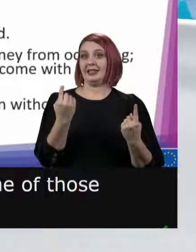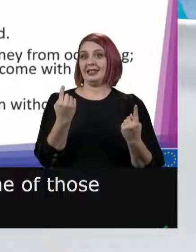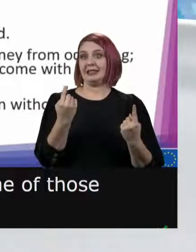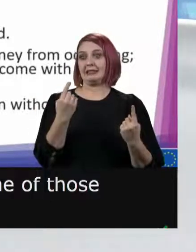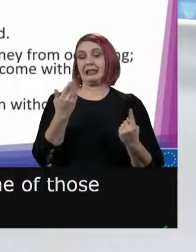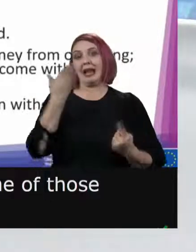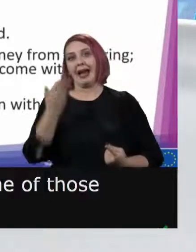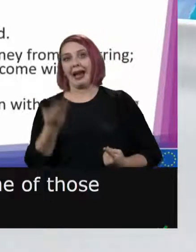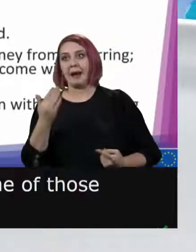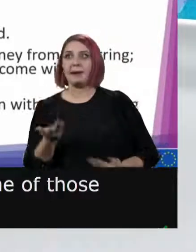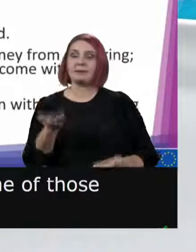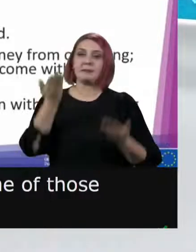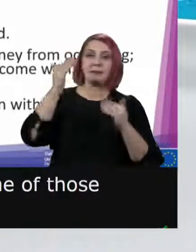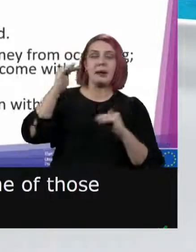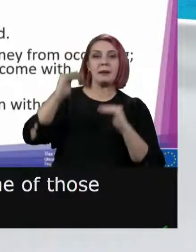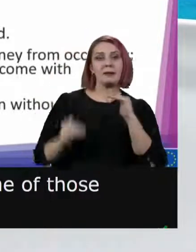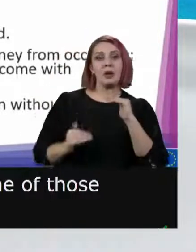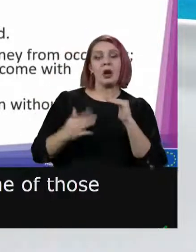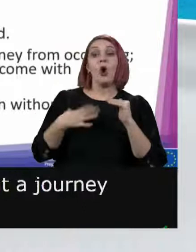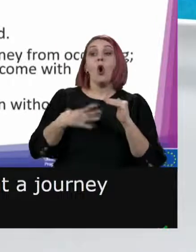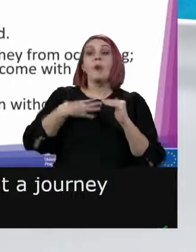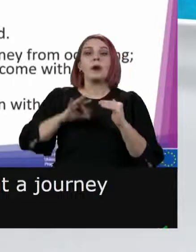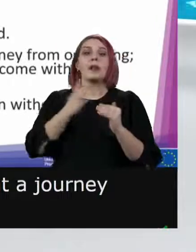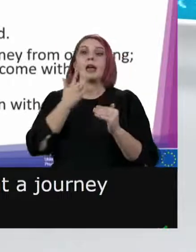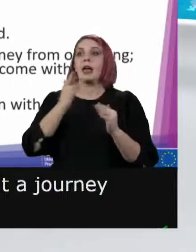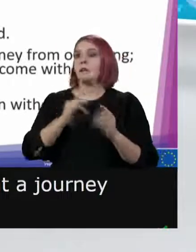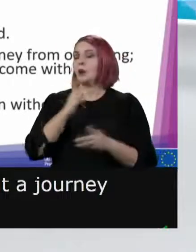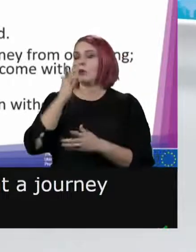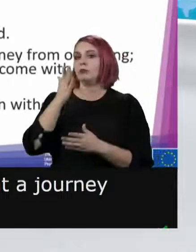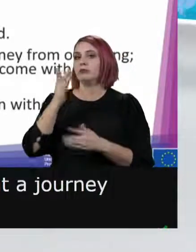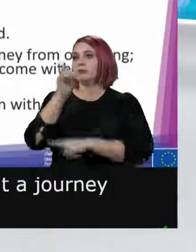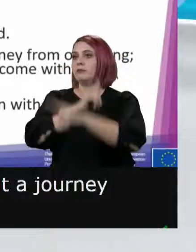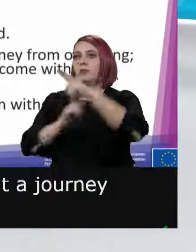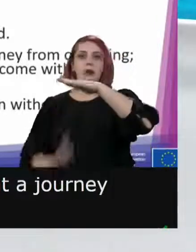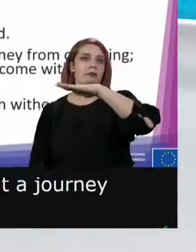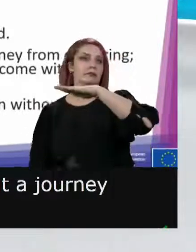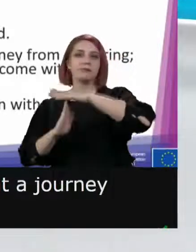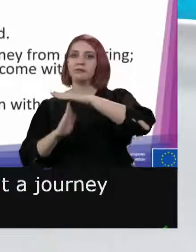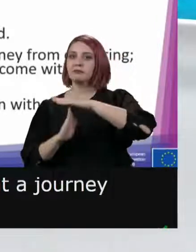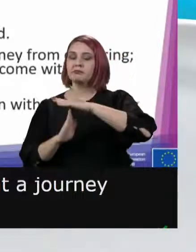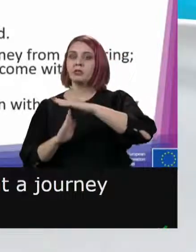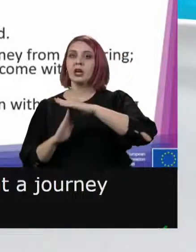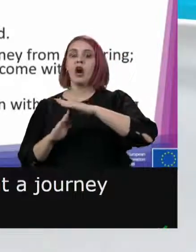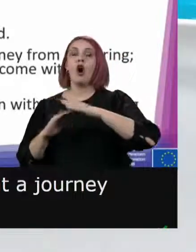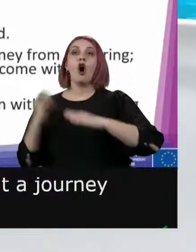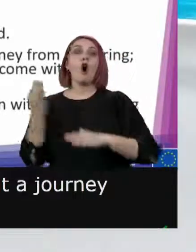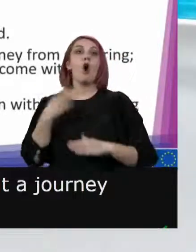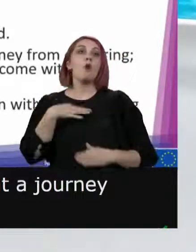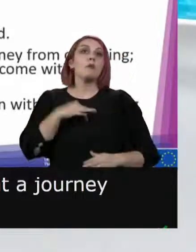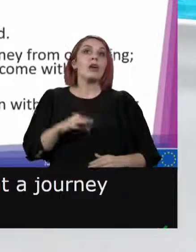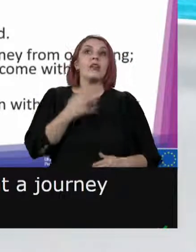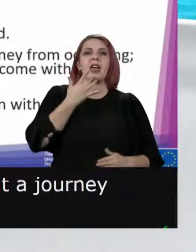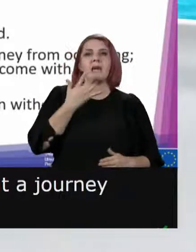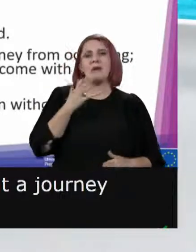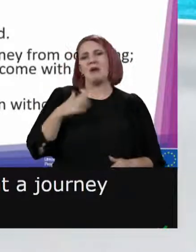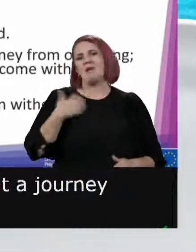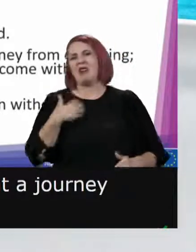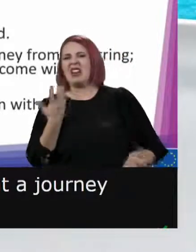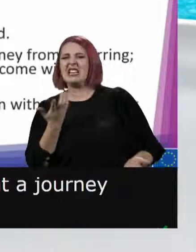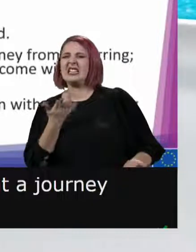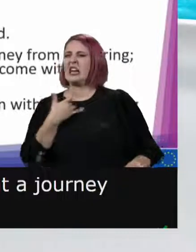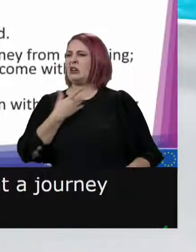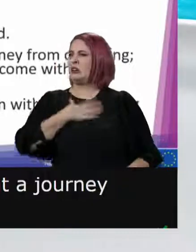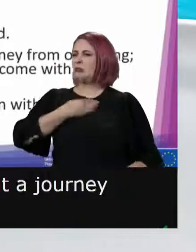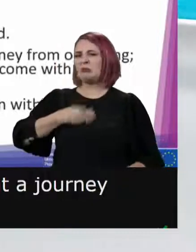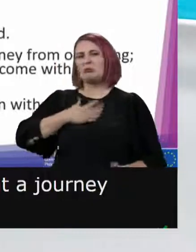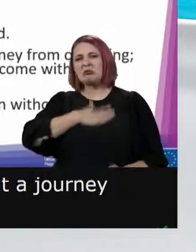journey taking place. Others were more disturbing or even irritating and could only be